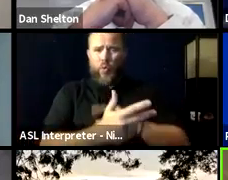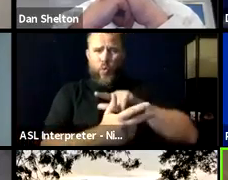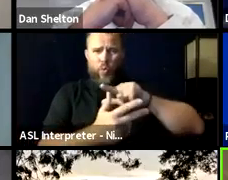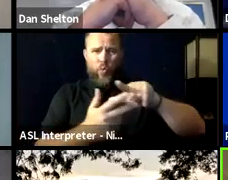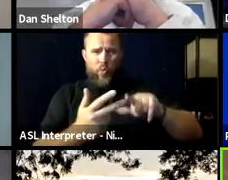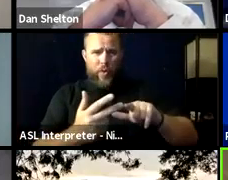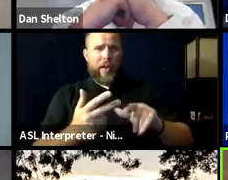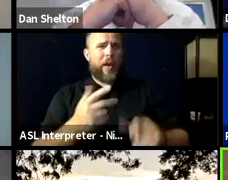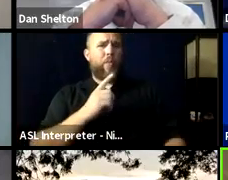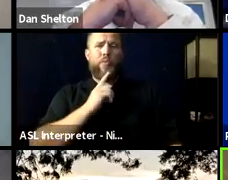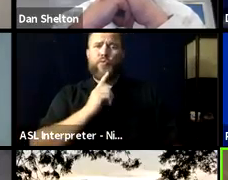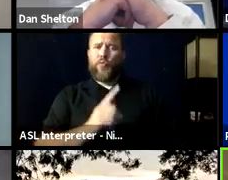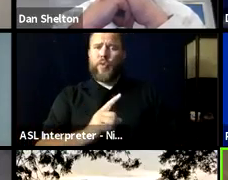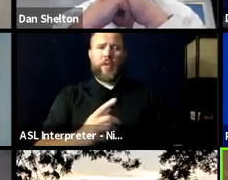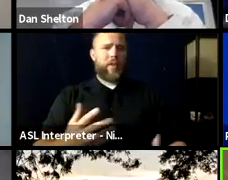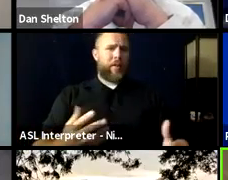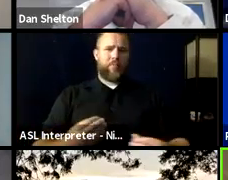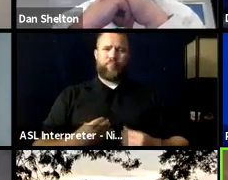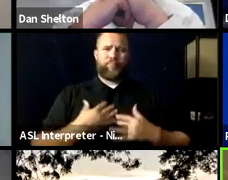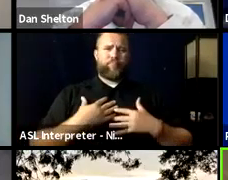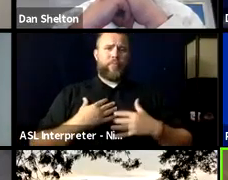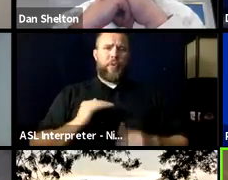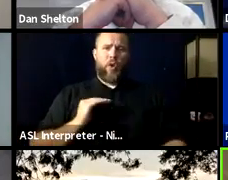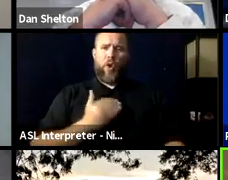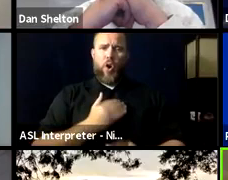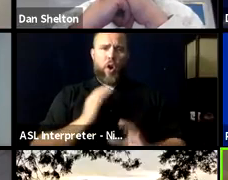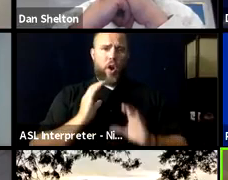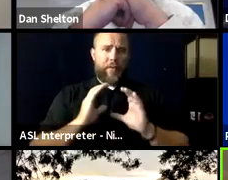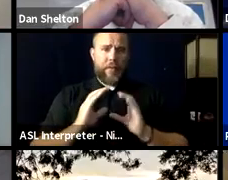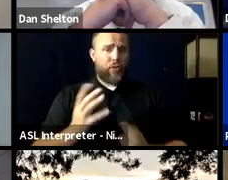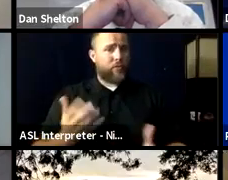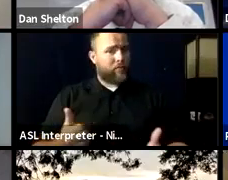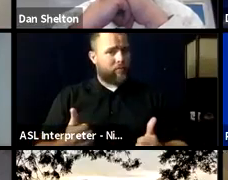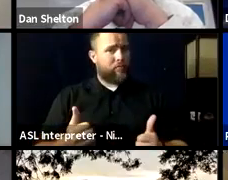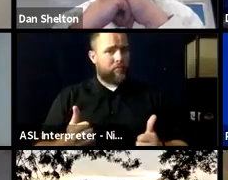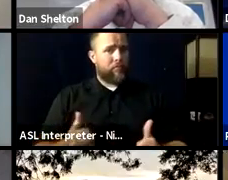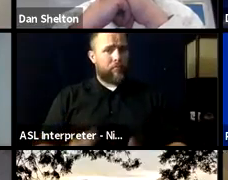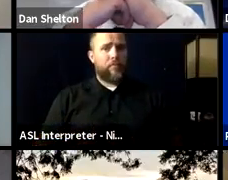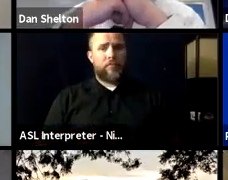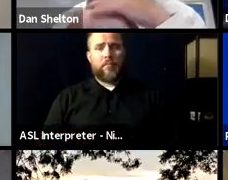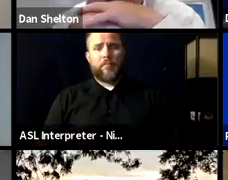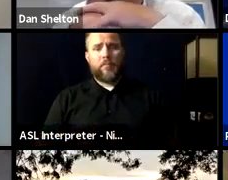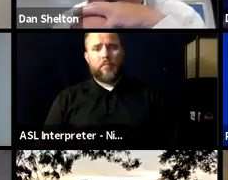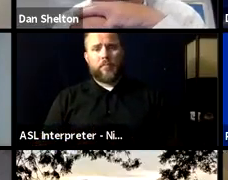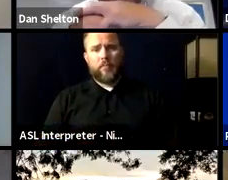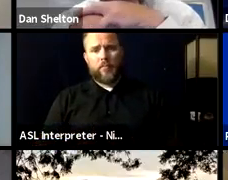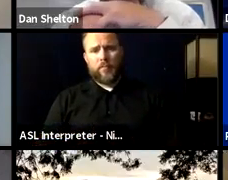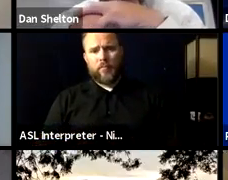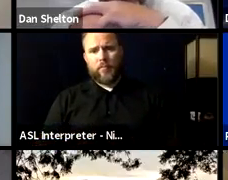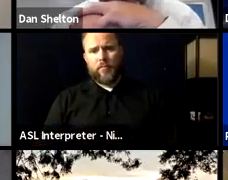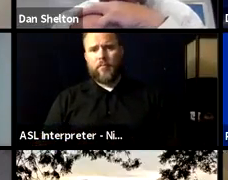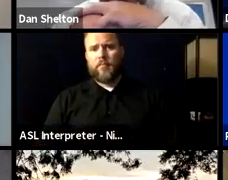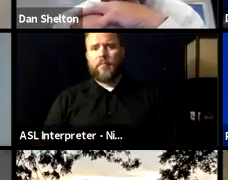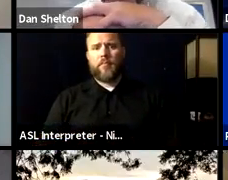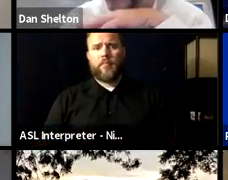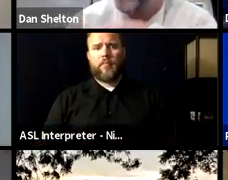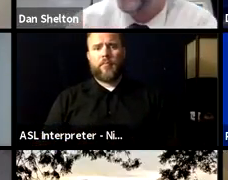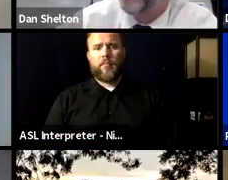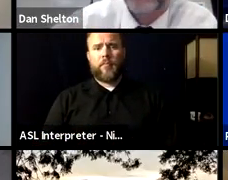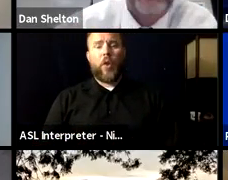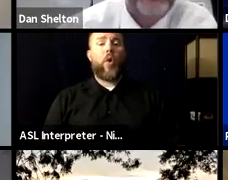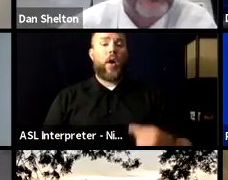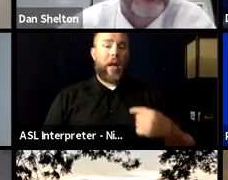I was really invigorated by our conversation. Yeah, I want to say we've been through this